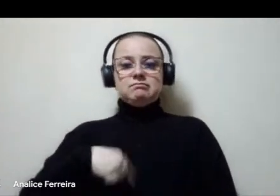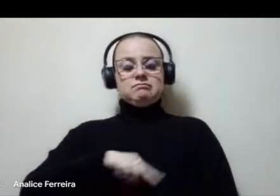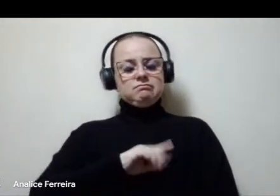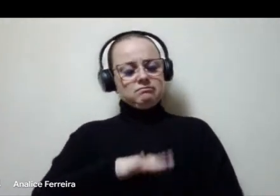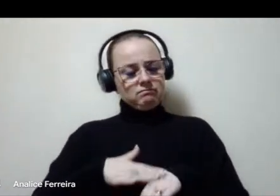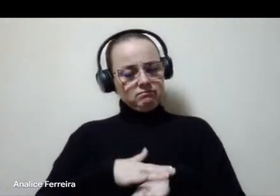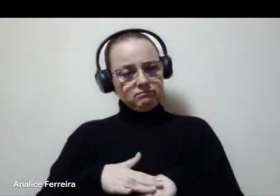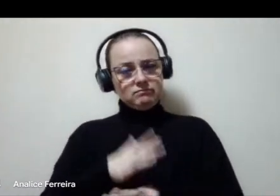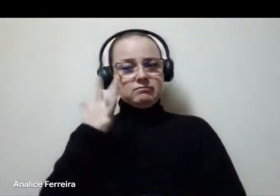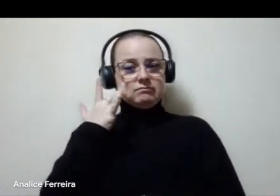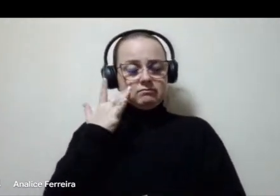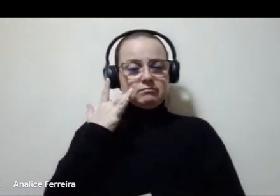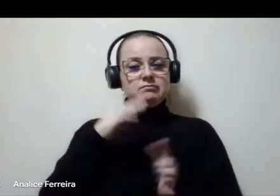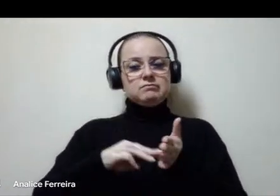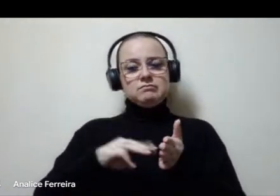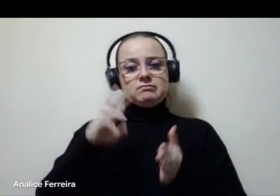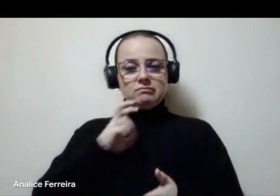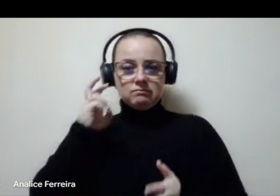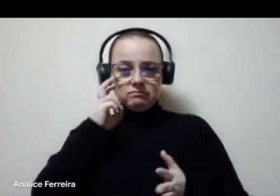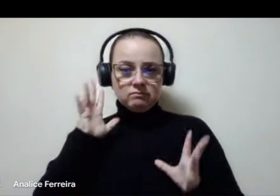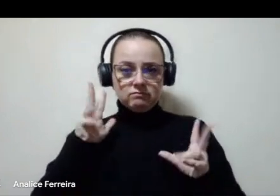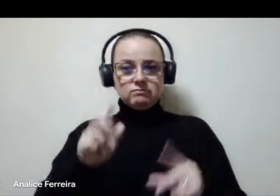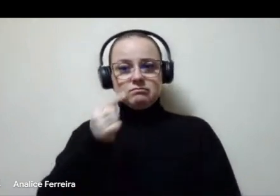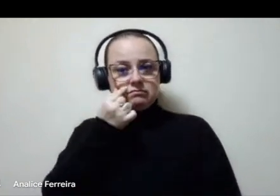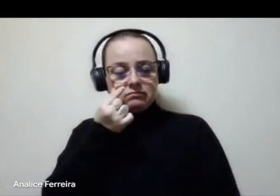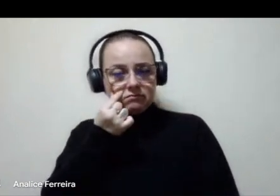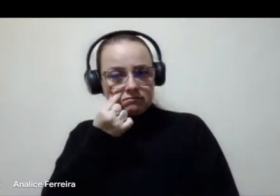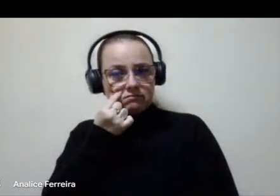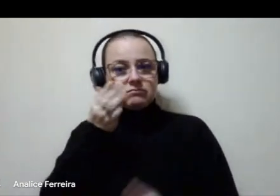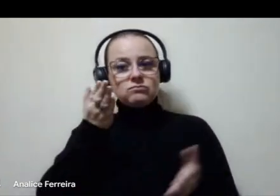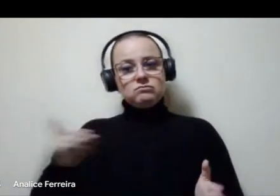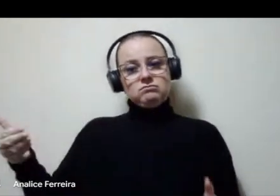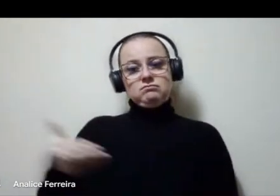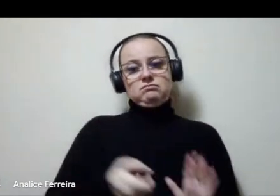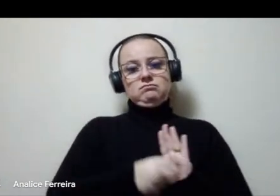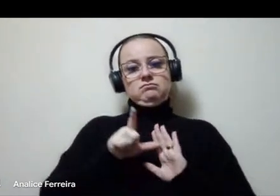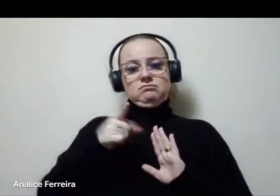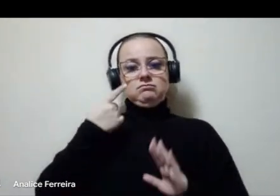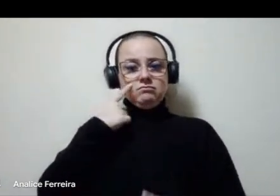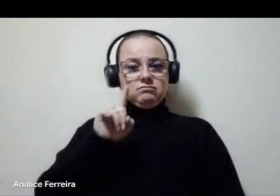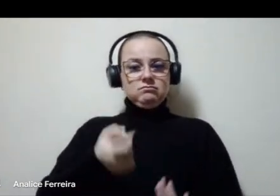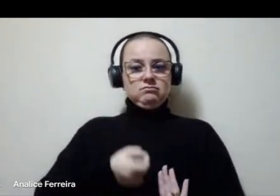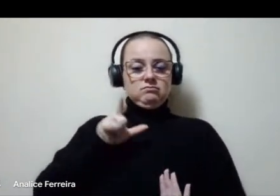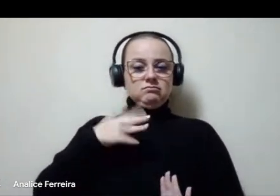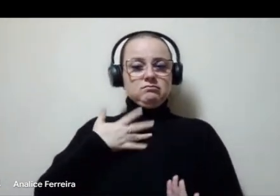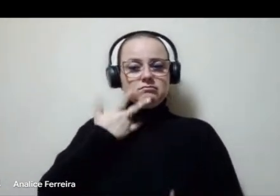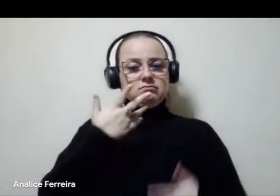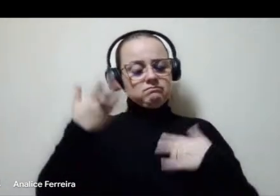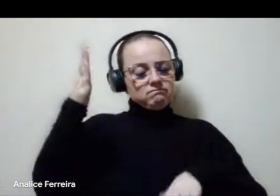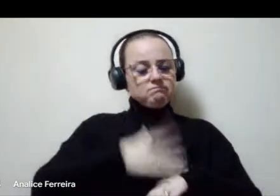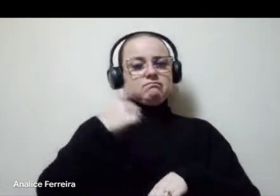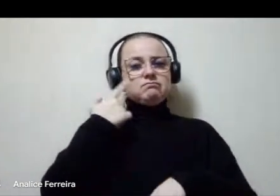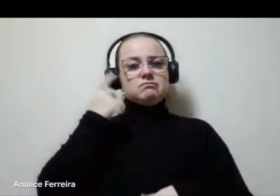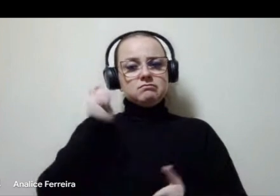will be present in this moment. I came here, I came here, here before, to be able to and beat the bell to the